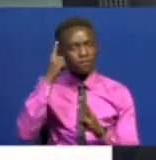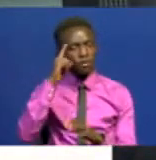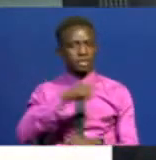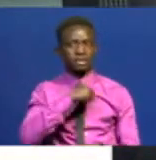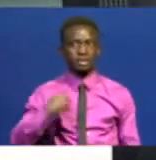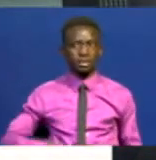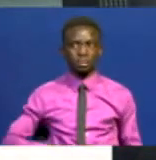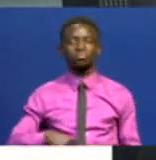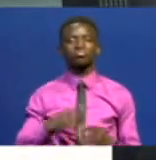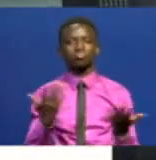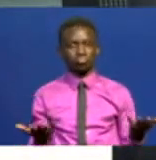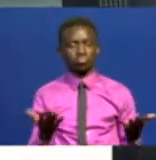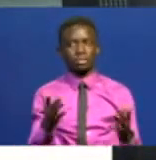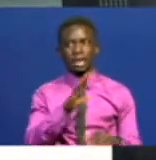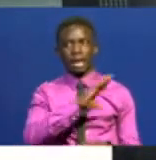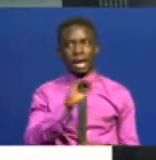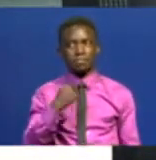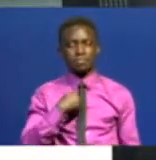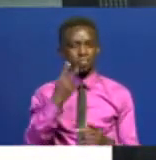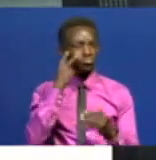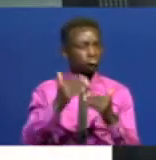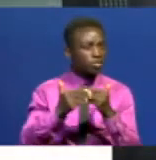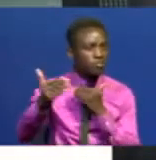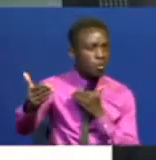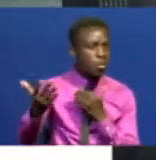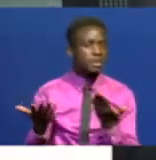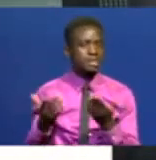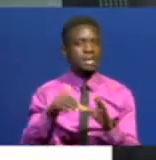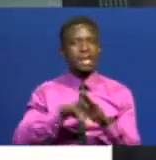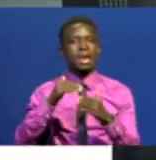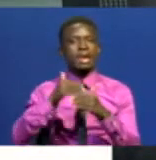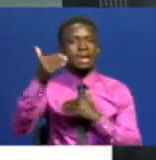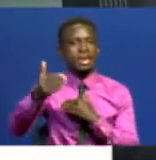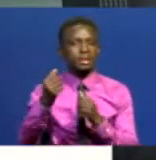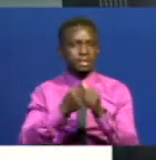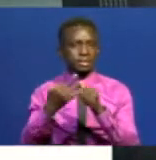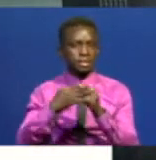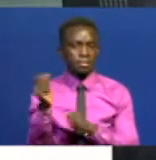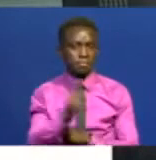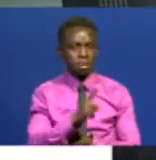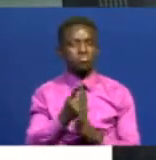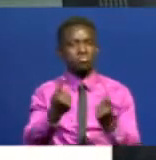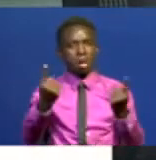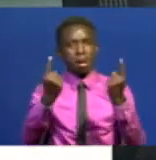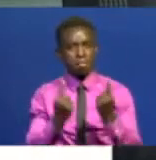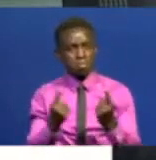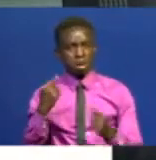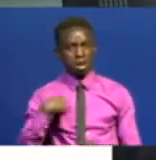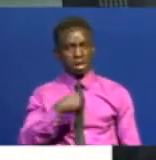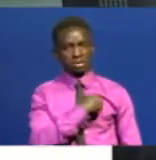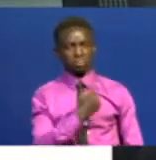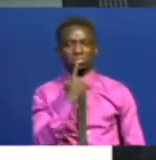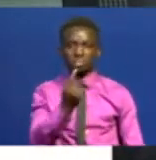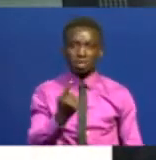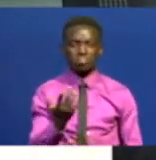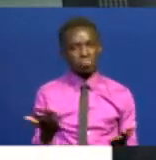Tigers. And I look forward to, in the next 18 months, we come forward and say that we have